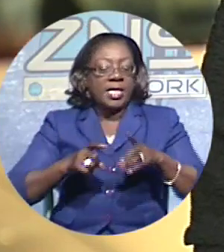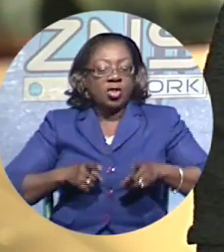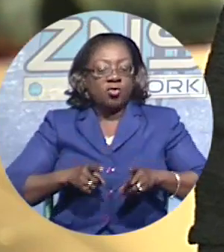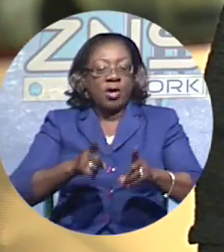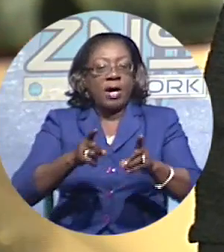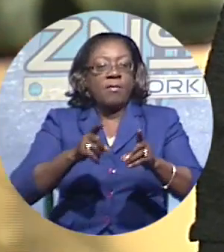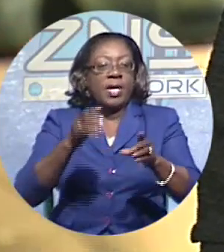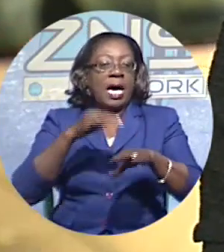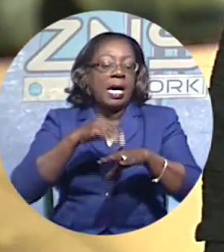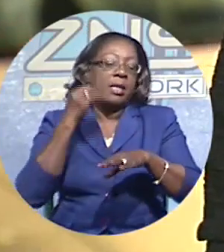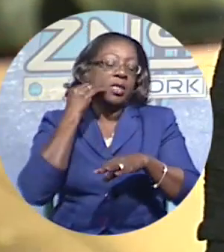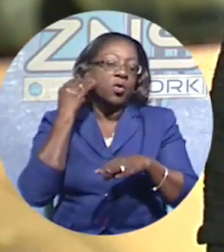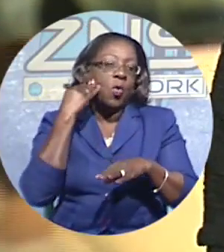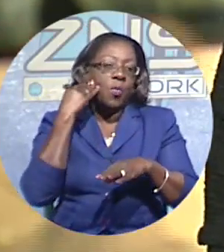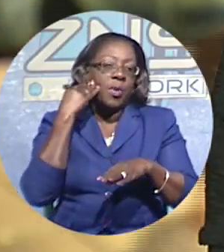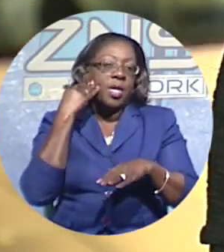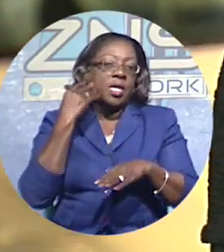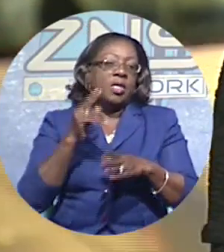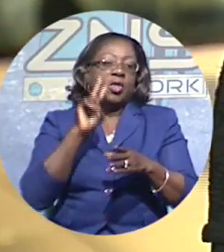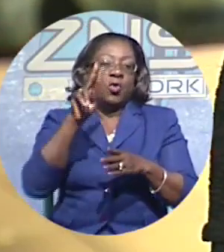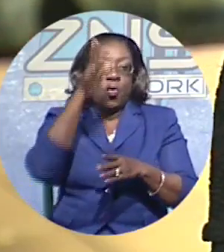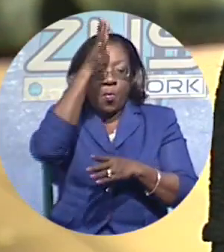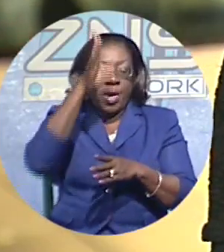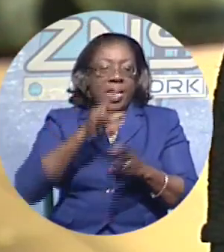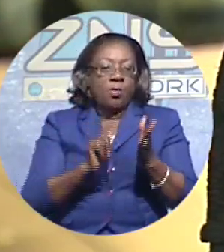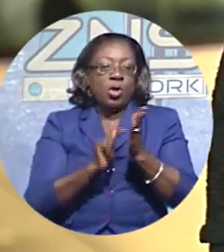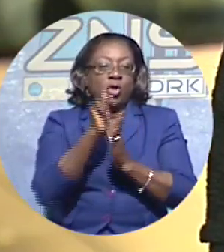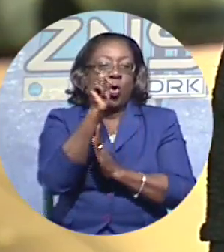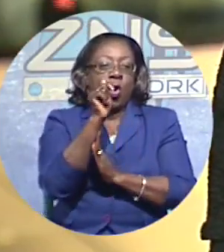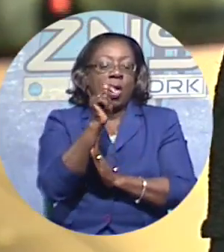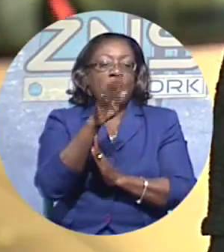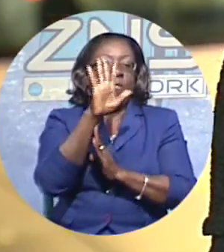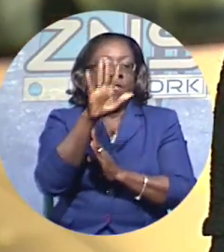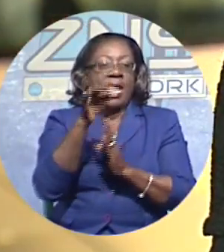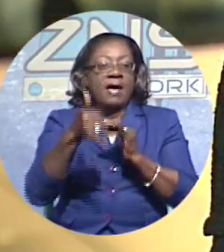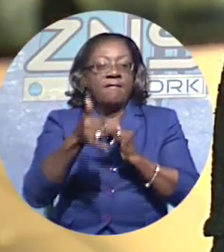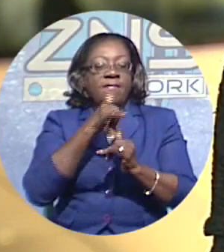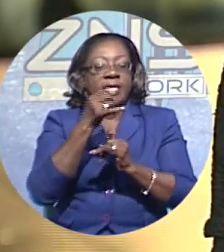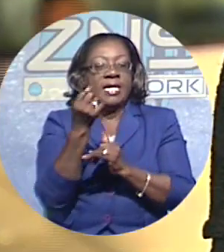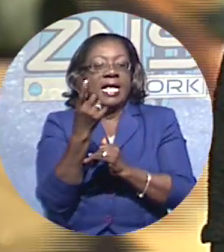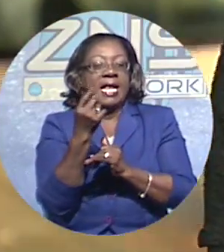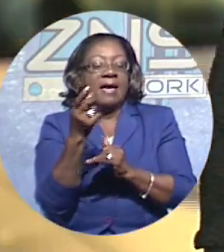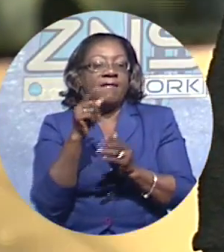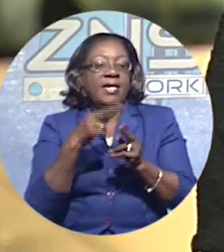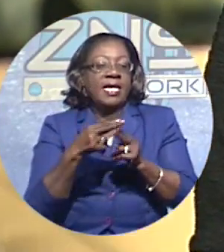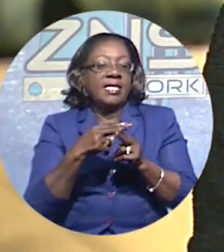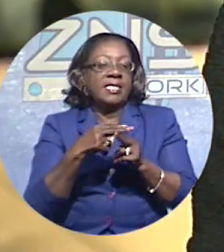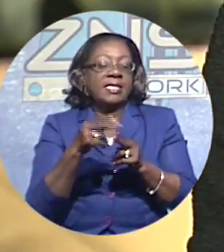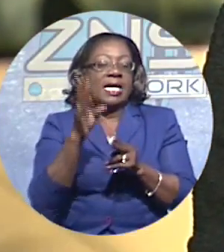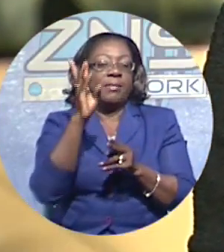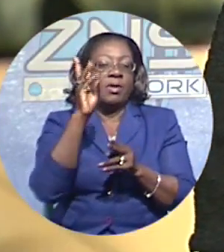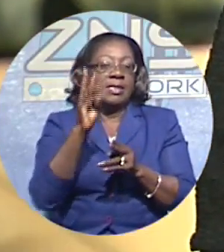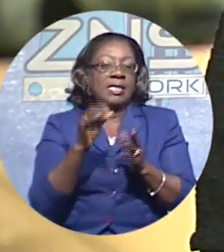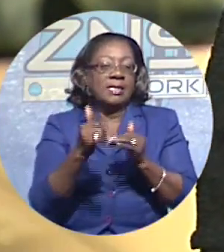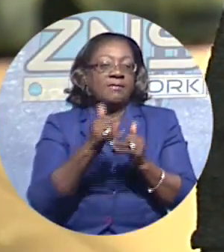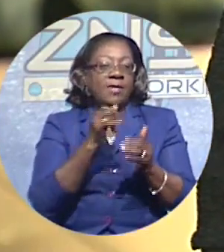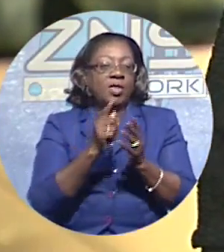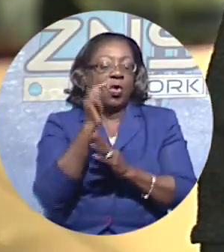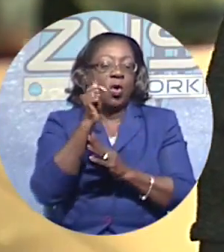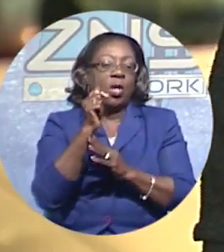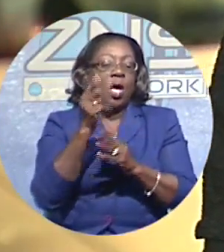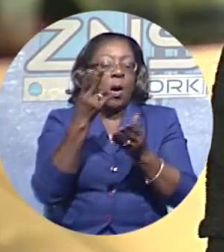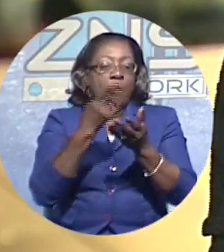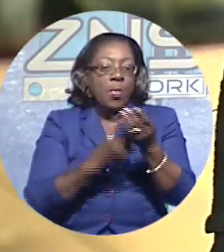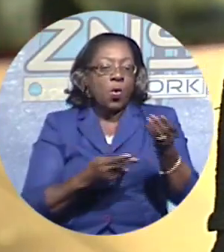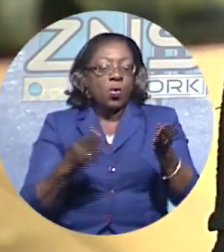home. He said his attackers were both tall, between 5 feet 11 inches and 6 feet tall, and were both wearing dark colored